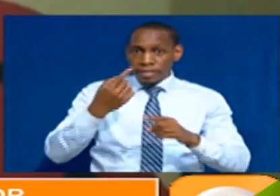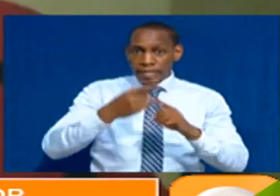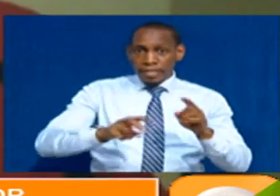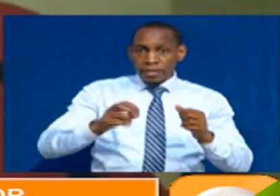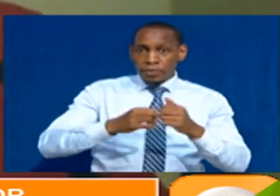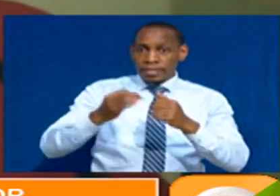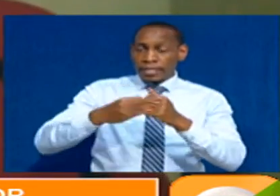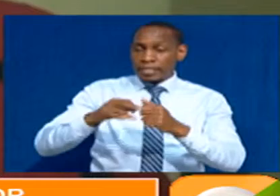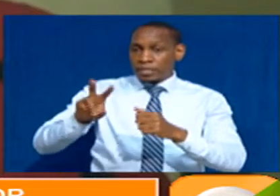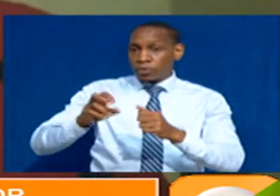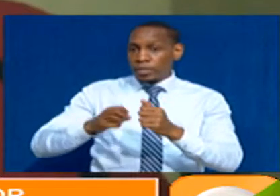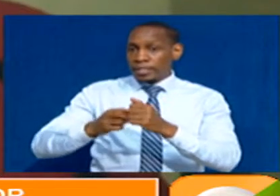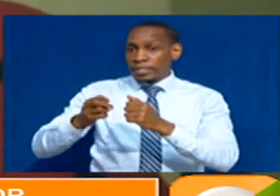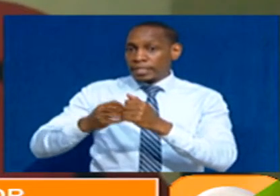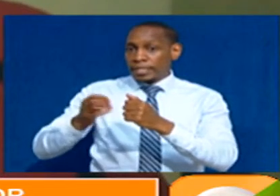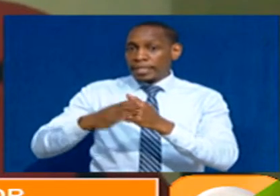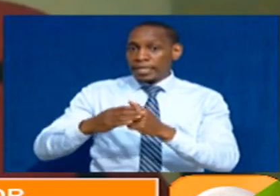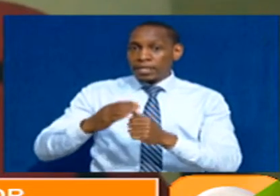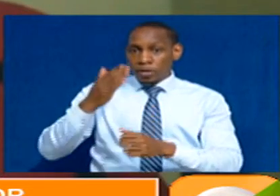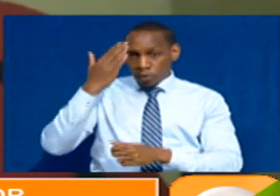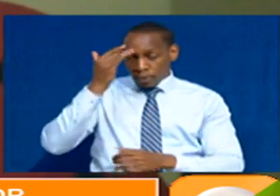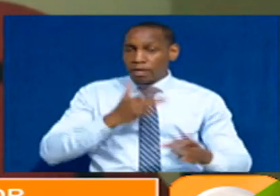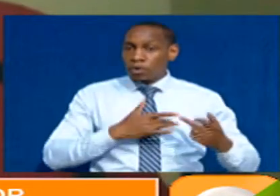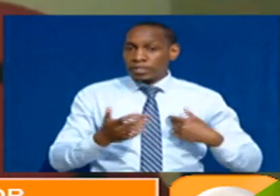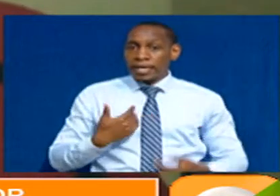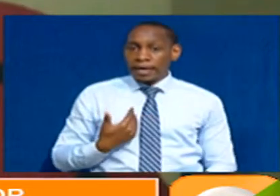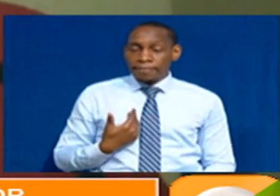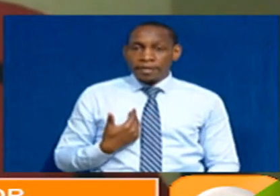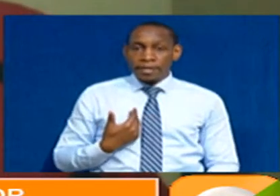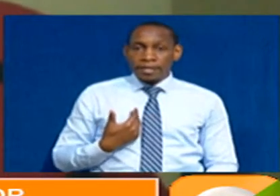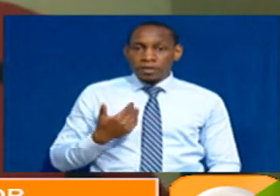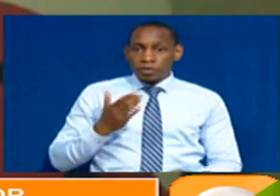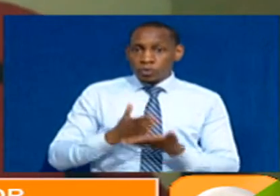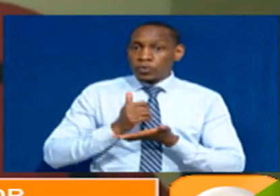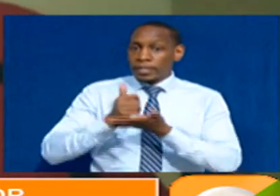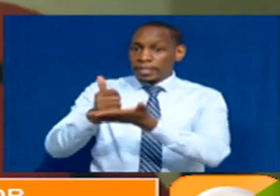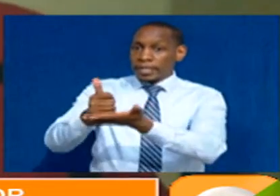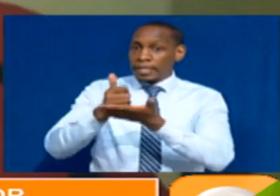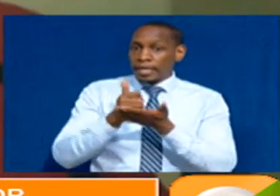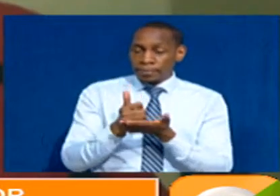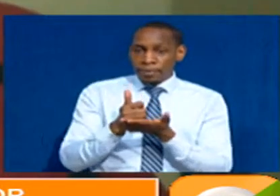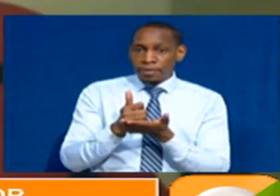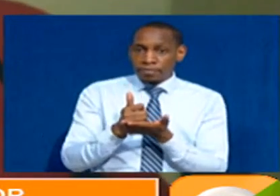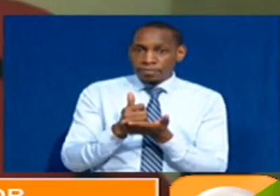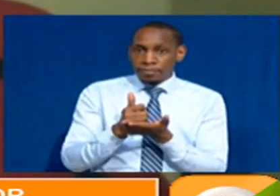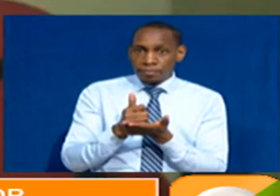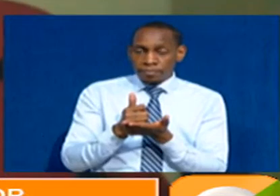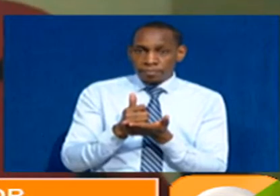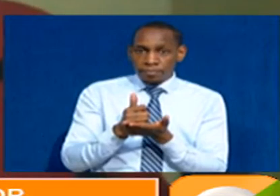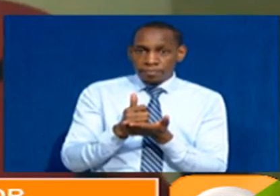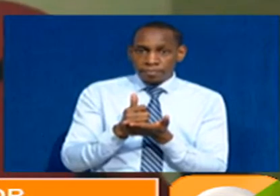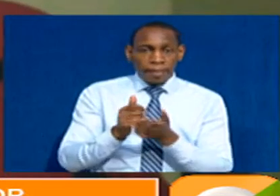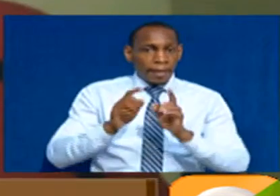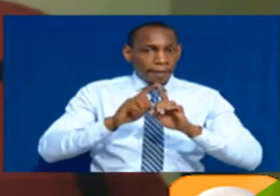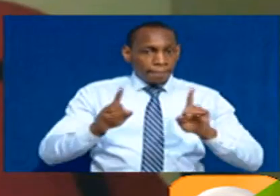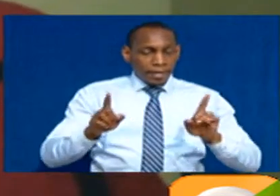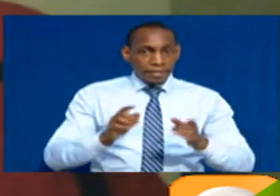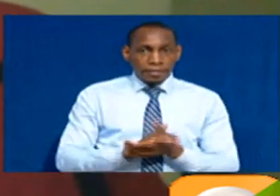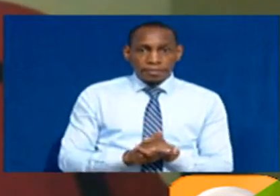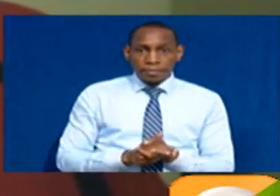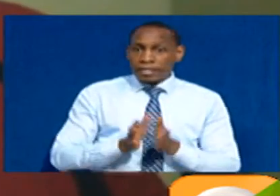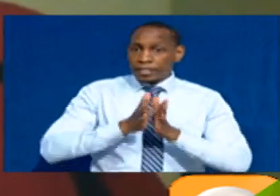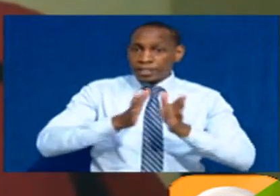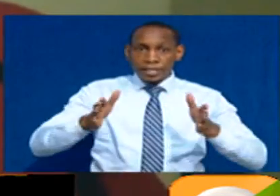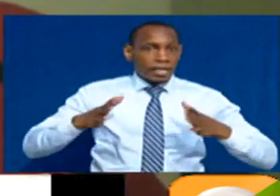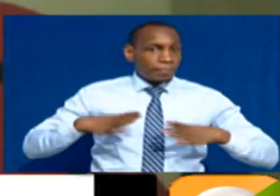2018 or 2019, because there are concerns that it still facilitated capital flight, but to the extent